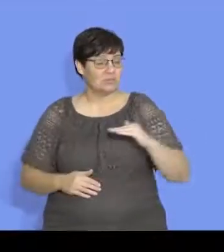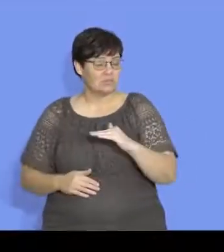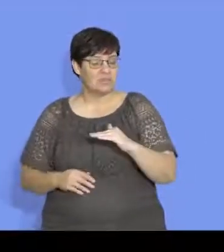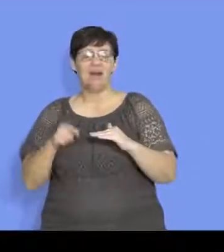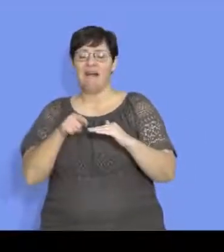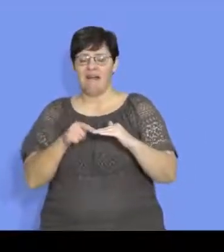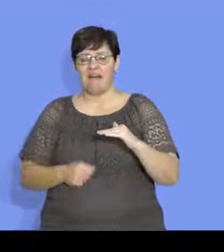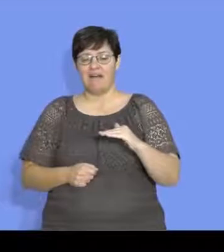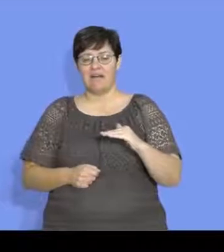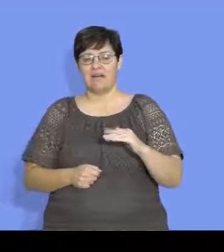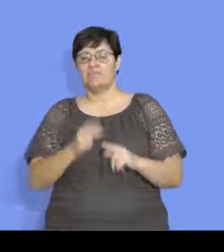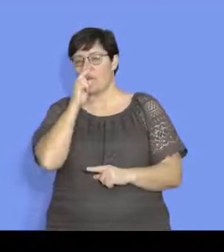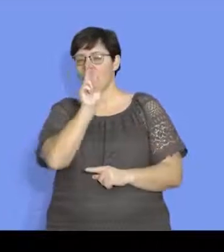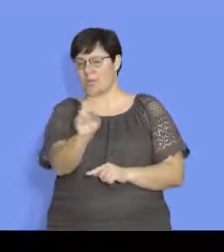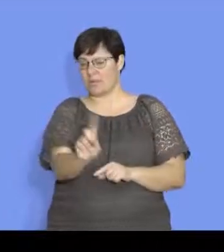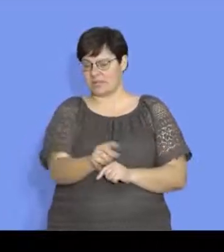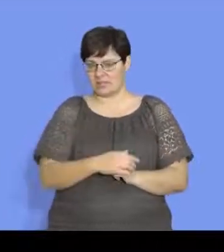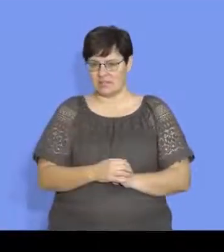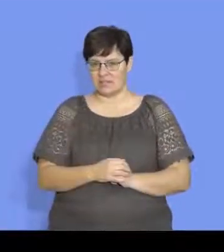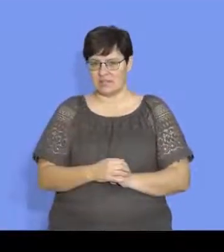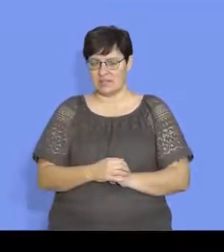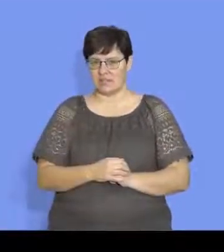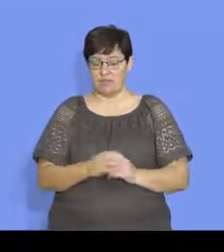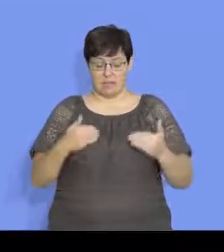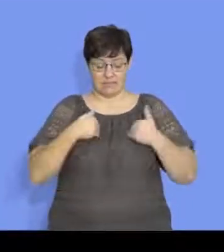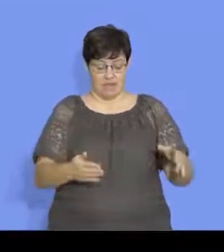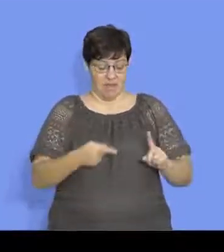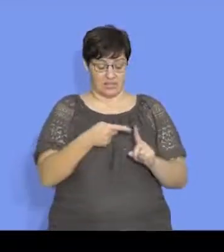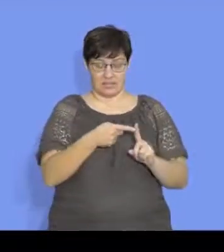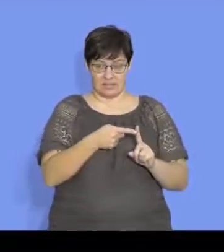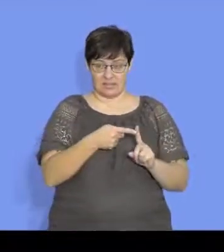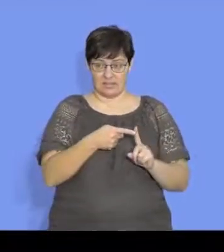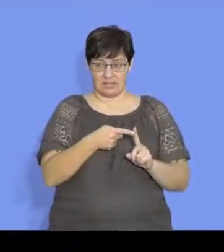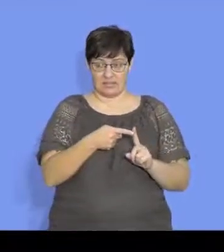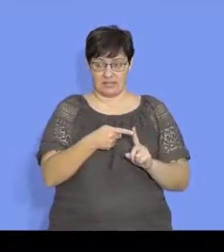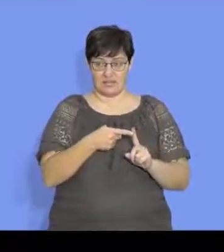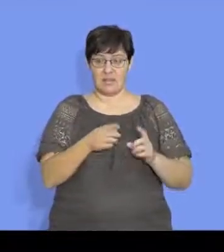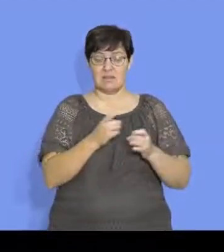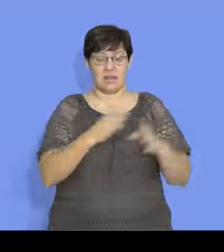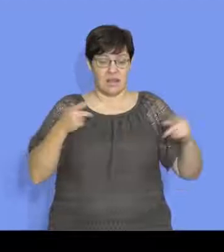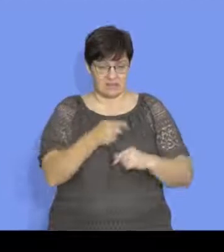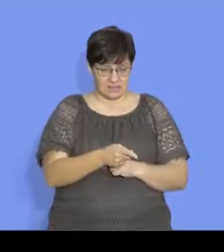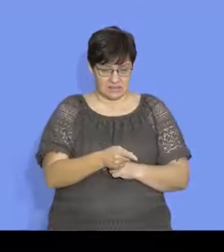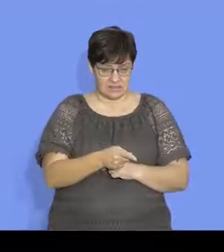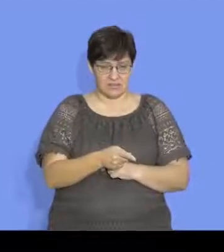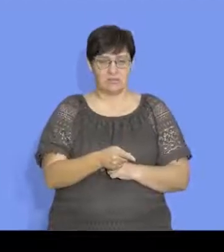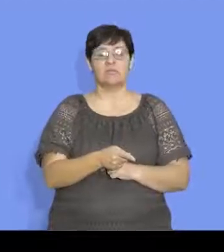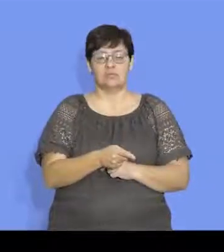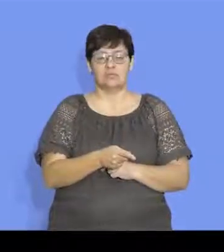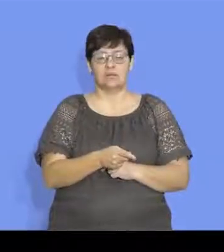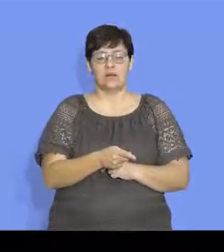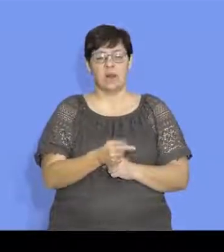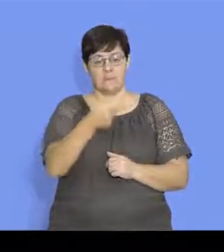what that looks like. If that's the starting point, so that's the initial point where we're going to start the clock and we're going to